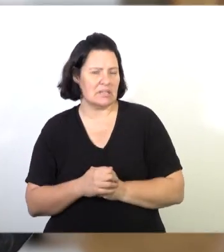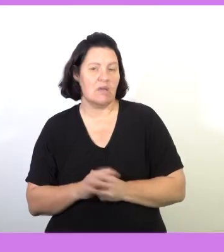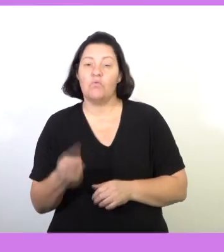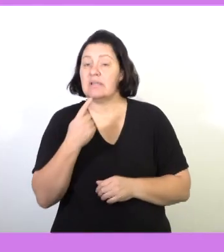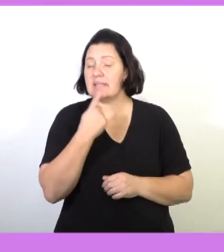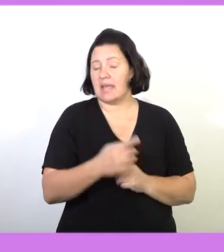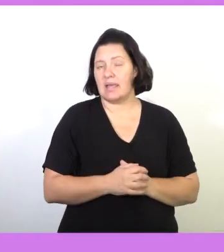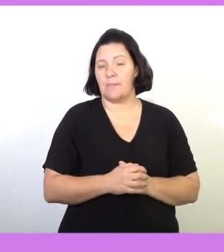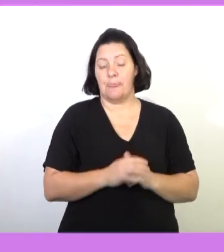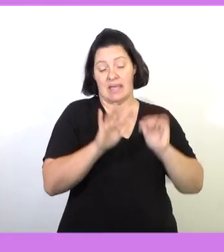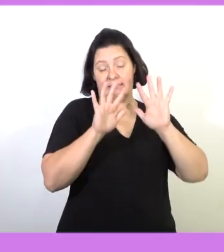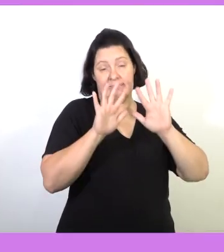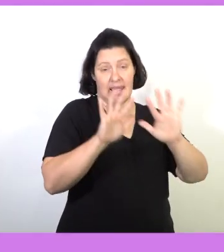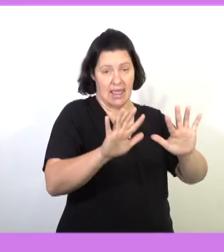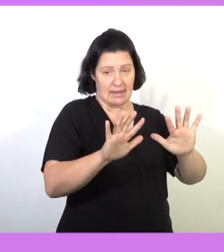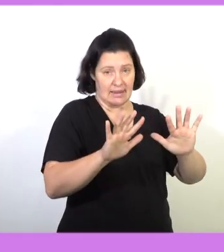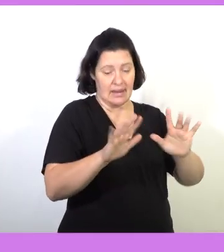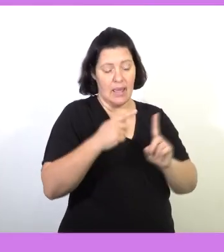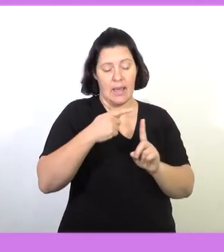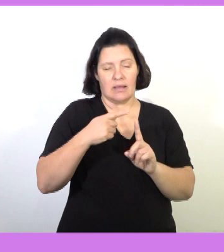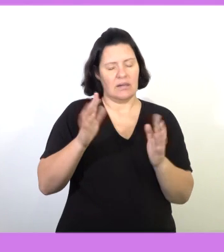here. If we say